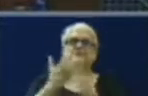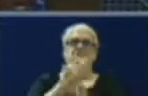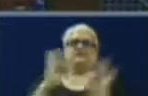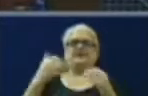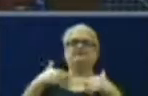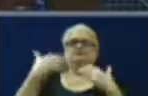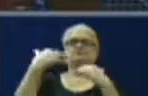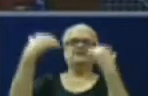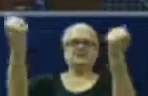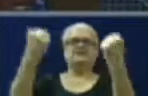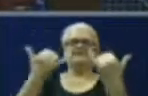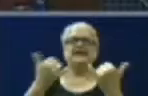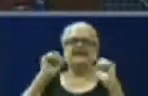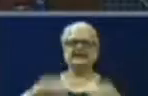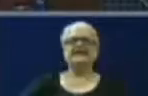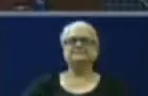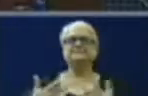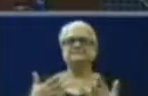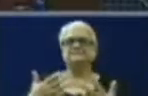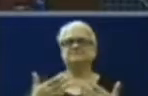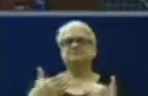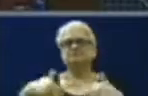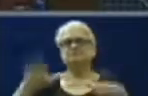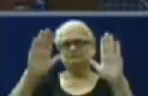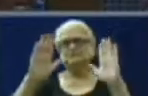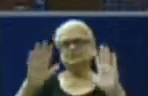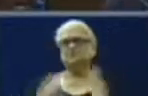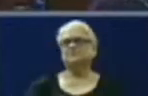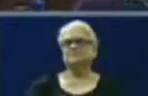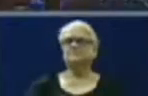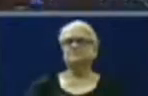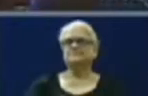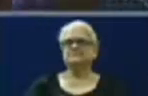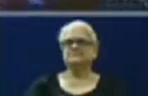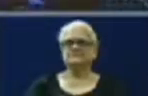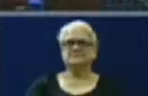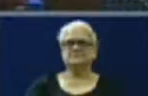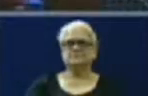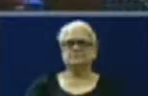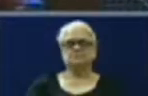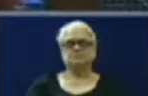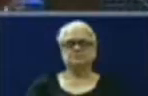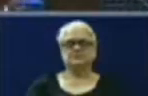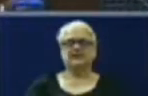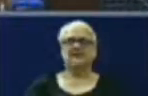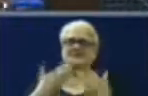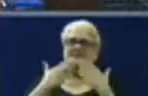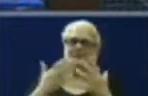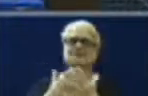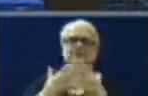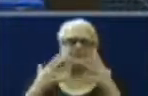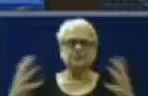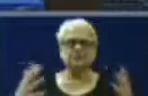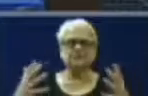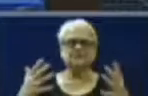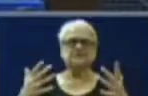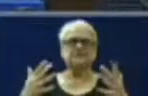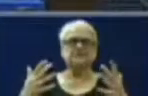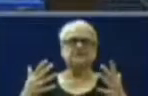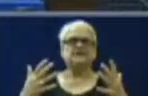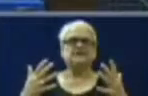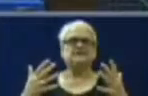leave. We will pause for about 60 seconds to let people clear out. And once again, thank you very much to